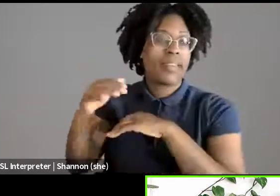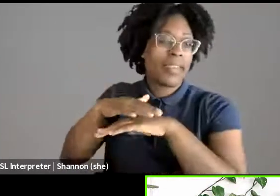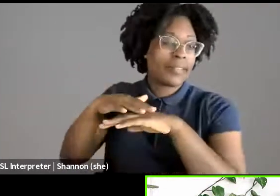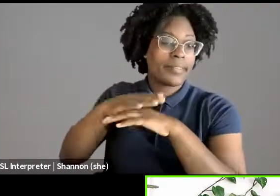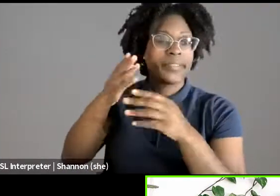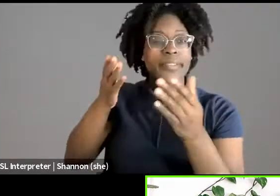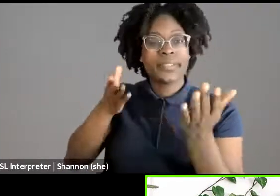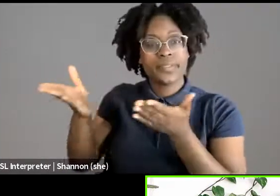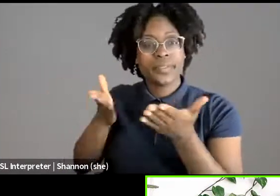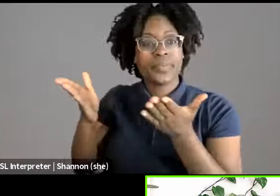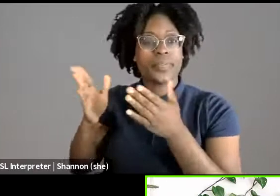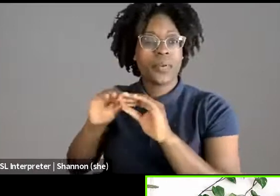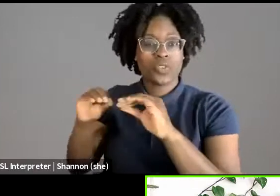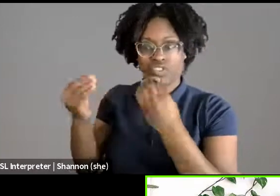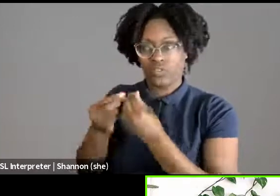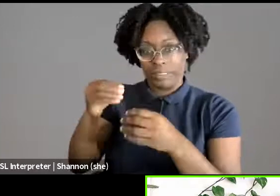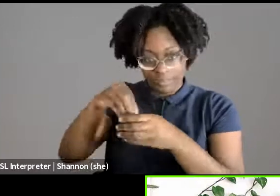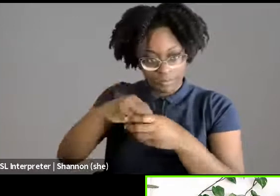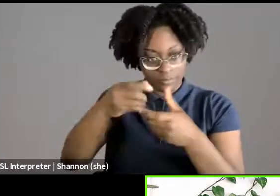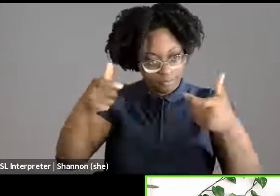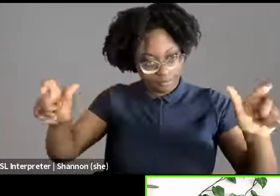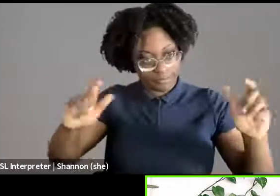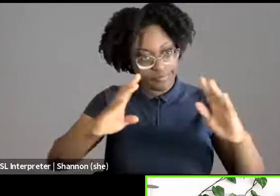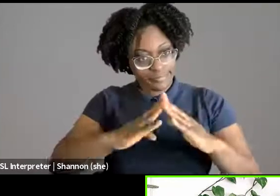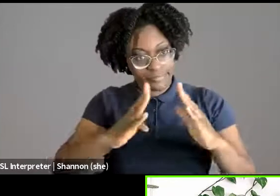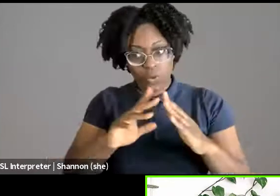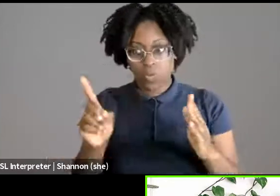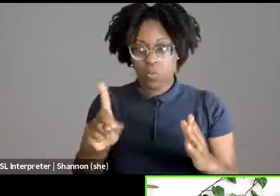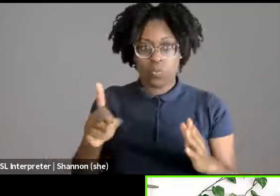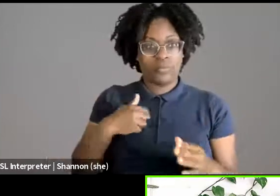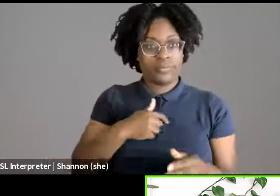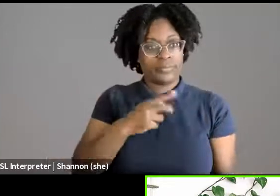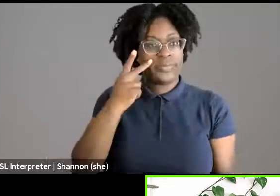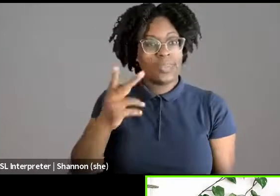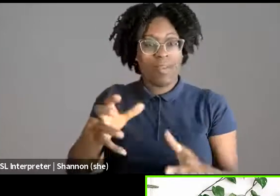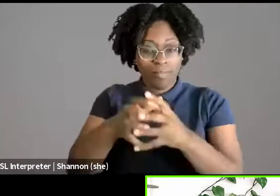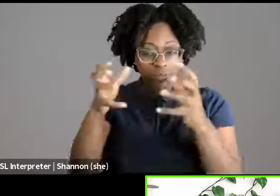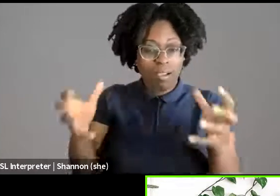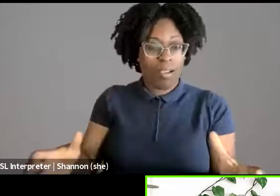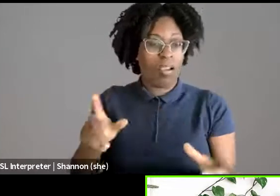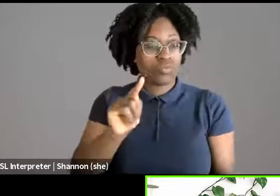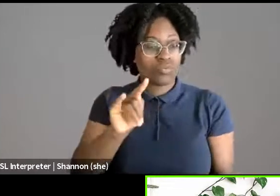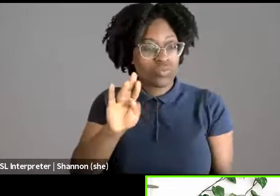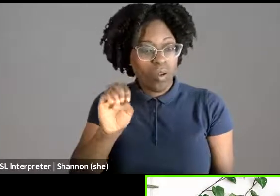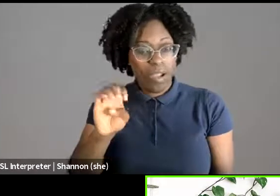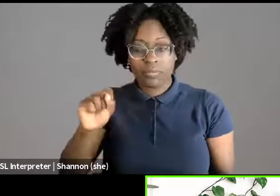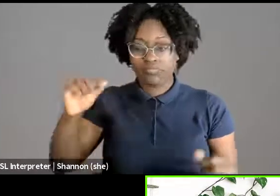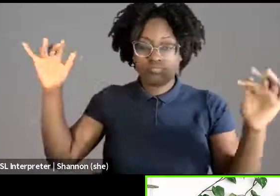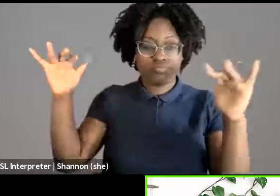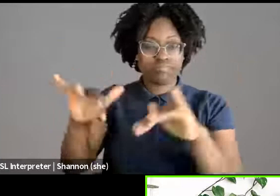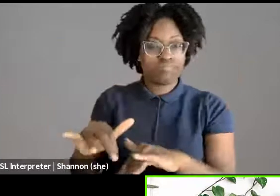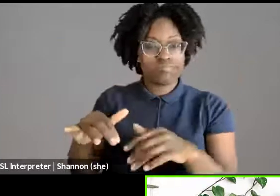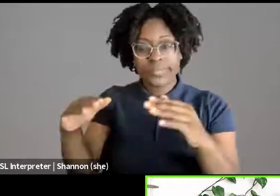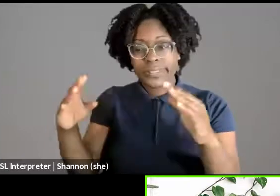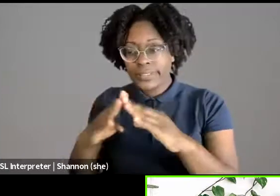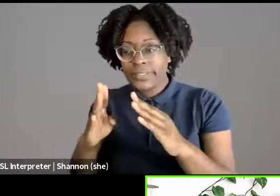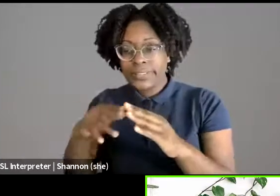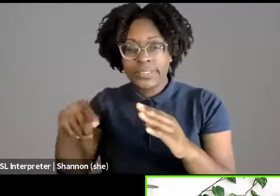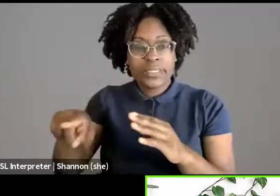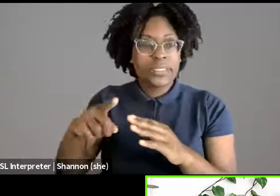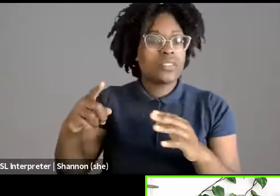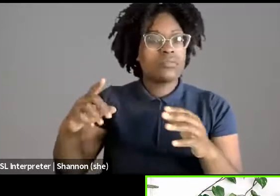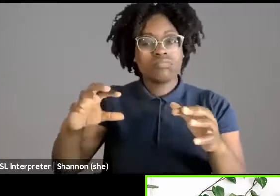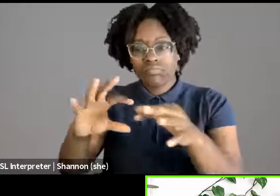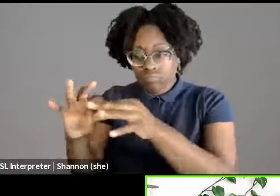these bigger cities where there's high populations of intertribal Native communities is huge. So I would